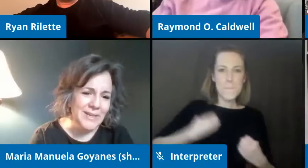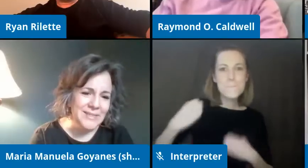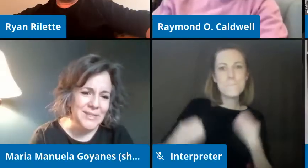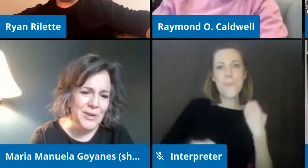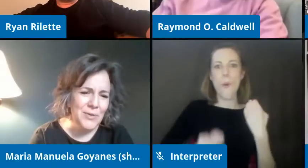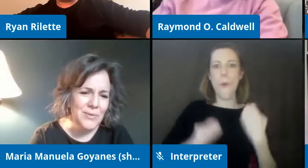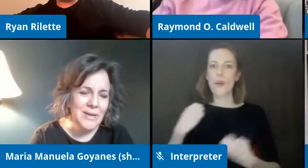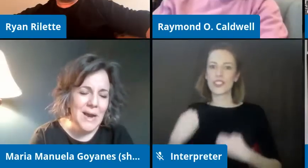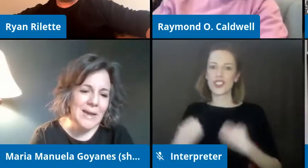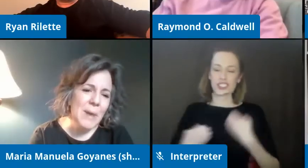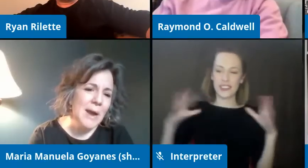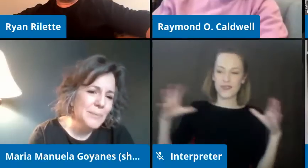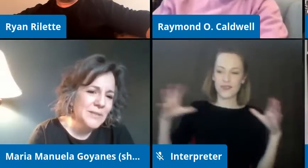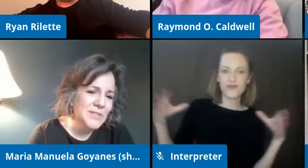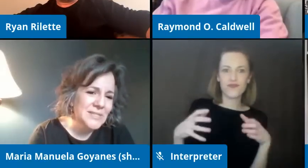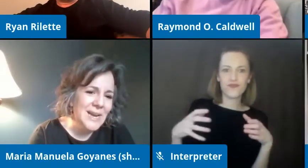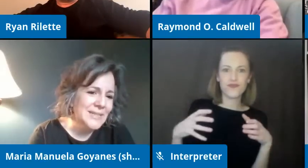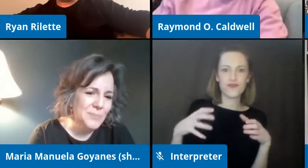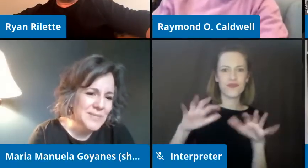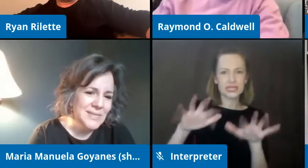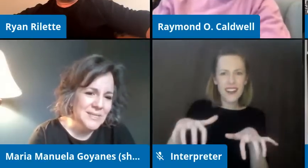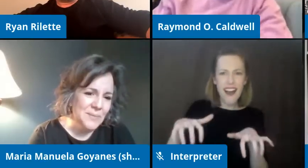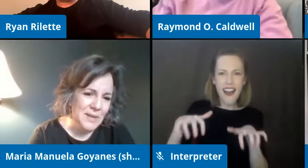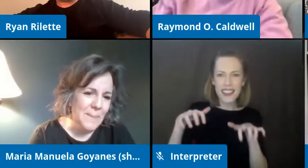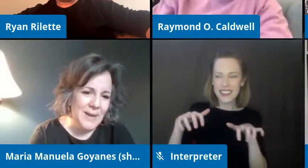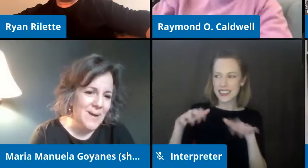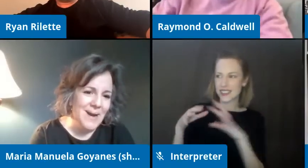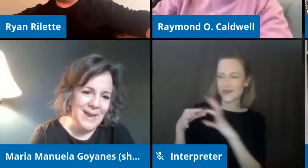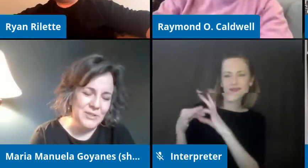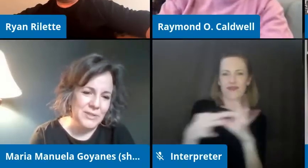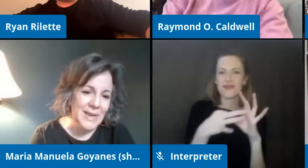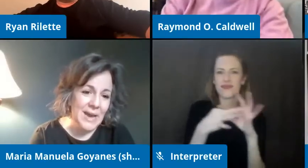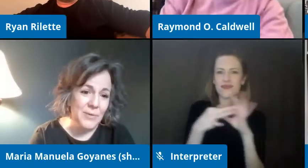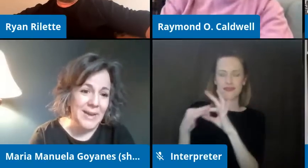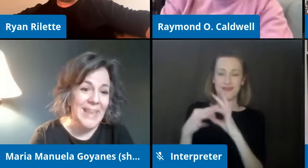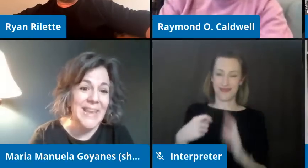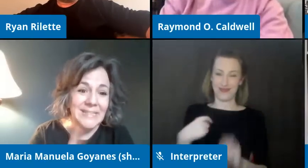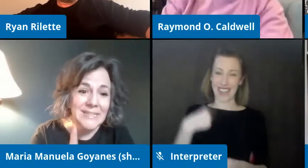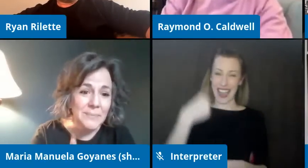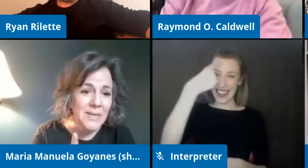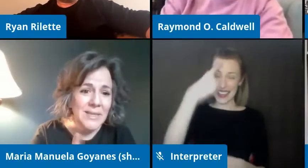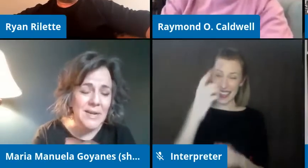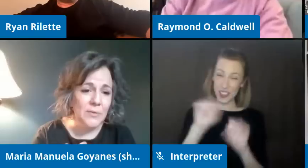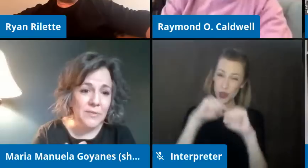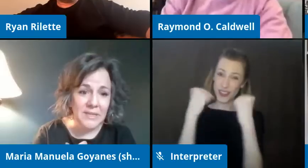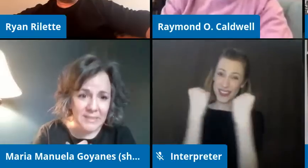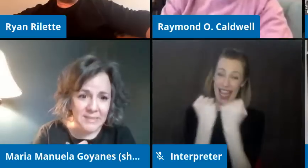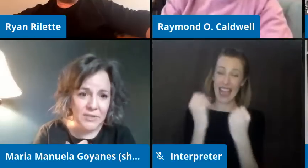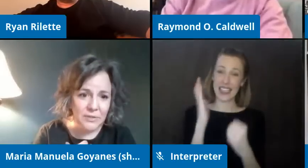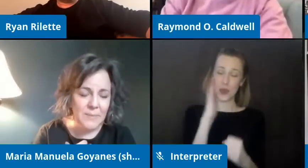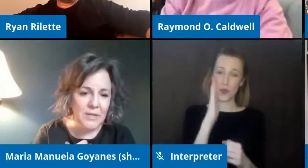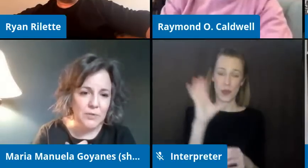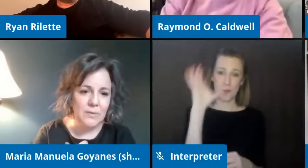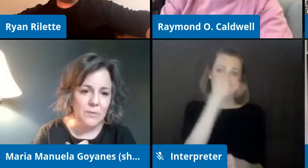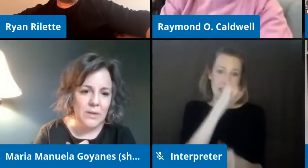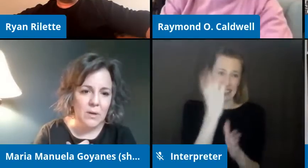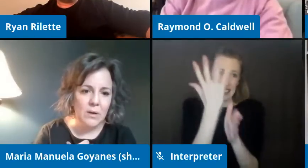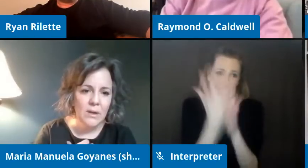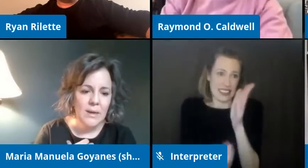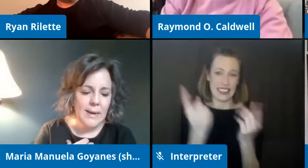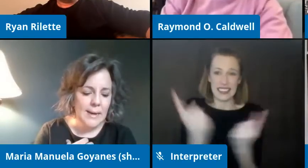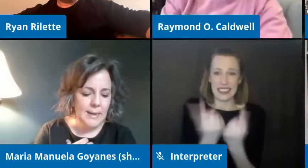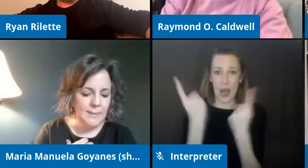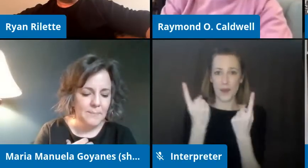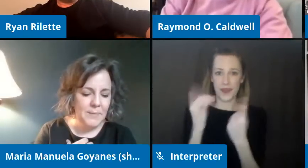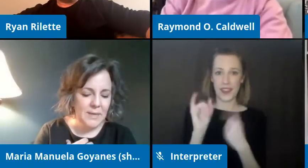in an audience. You know, I believe society's missing something by not actually gathering. And that doesn't mean that I don't think it's essential to make sure that we